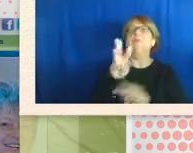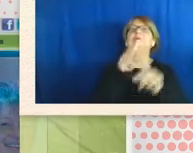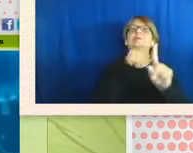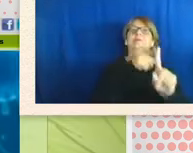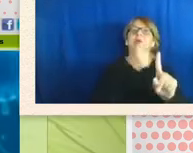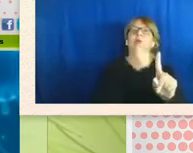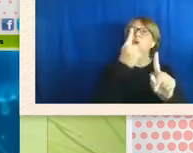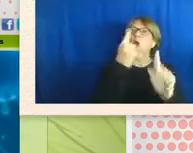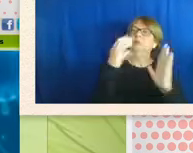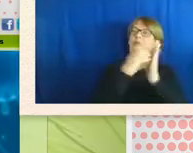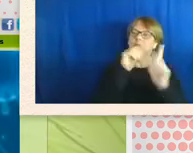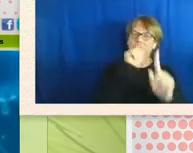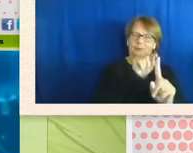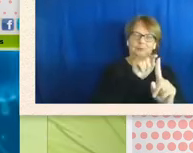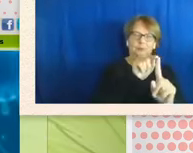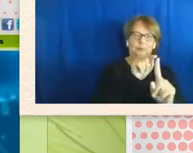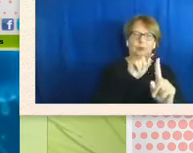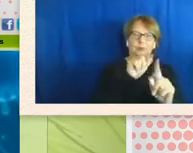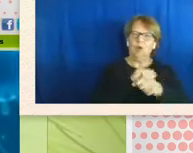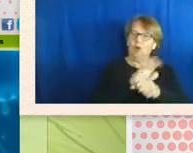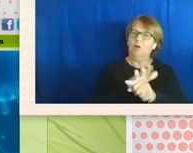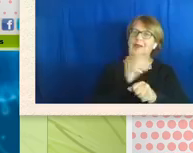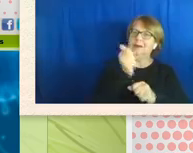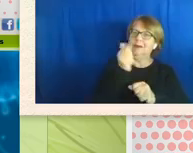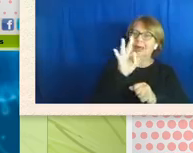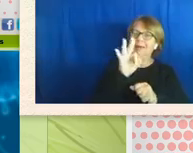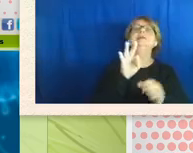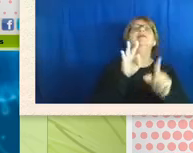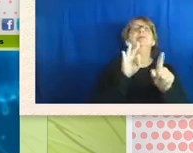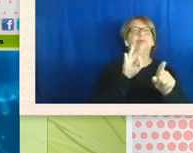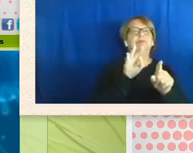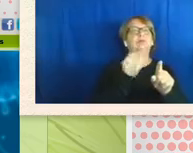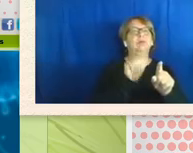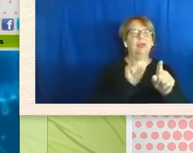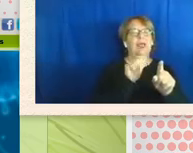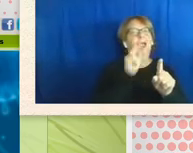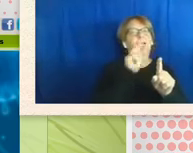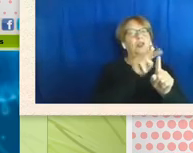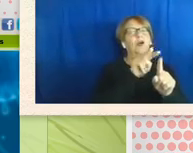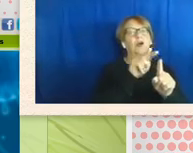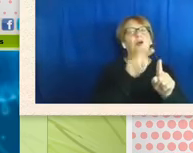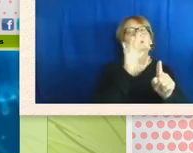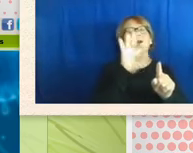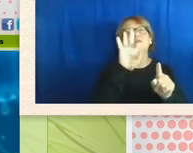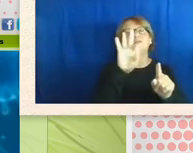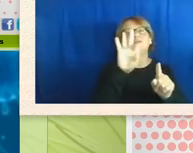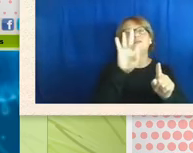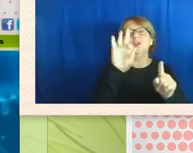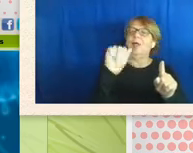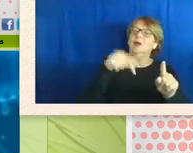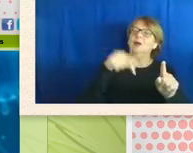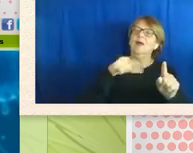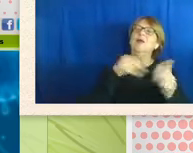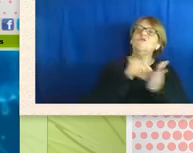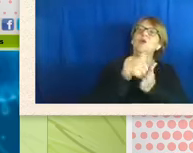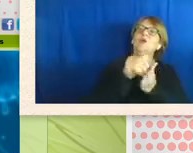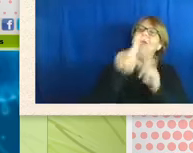on COVID-19, and there you can find those frequently asked questions and the answers that we've given. Again, we just